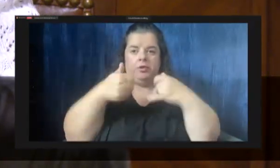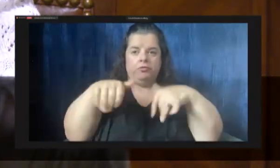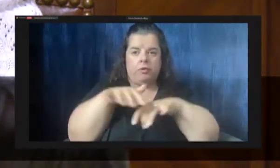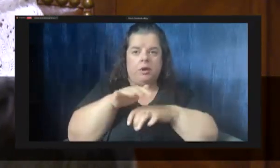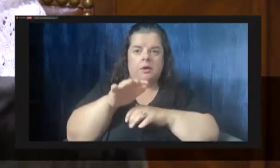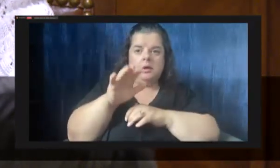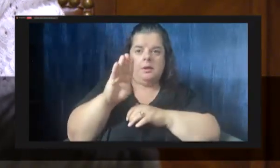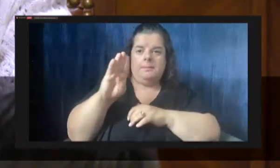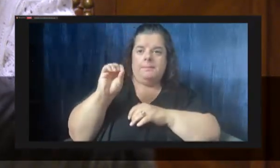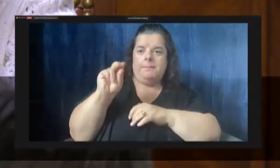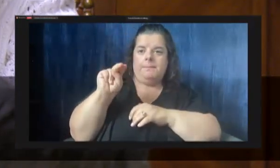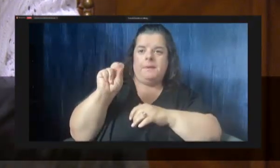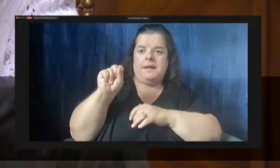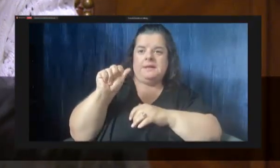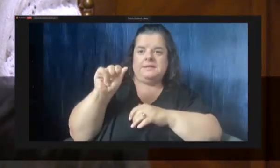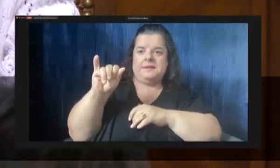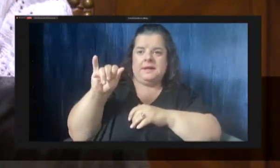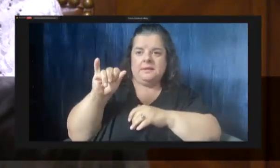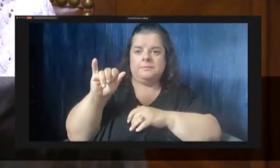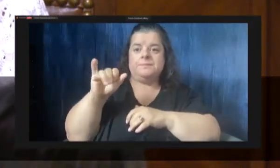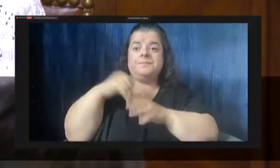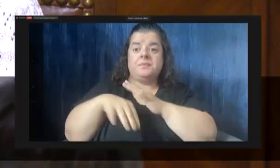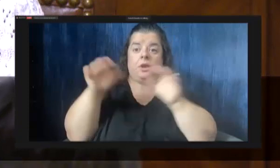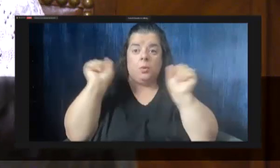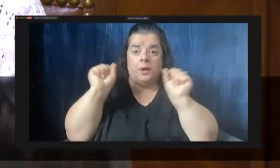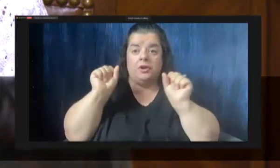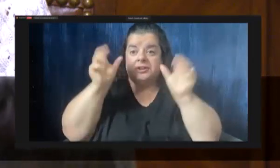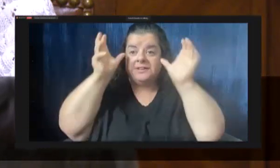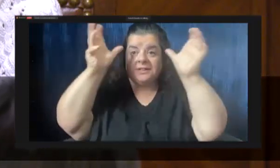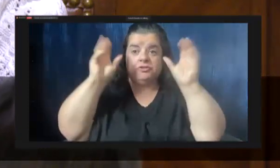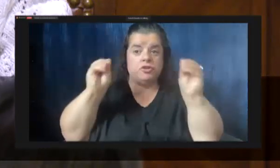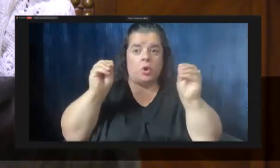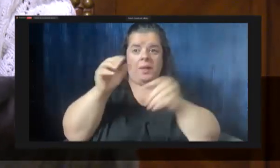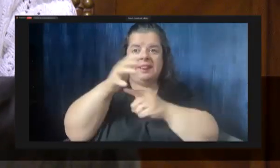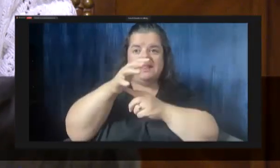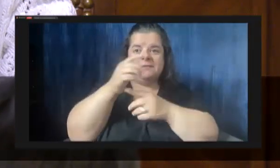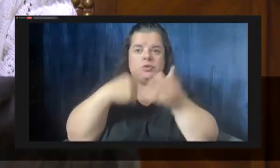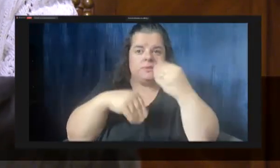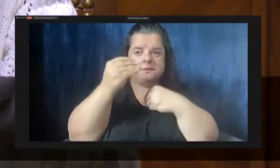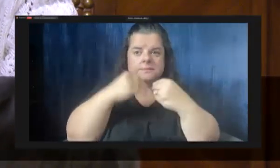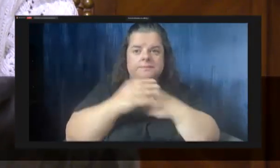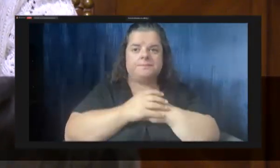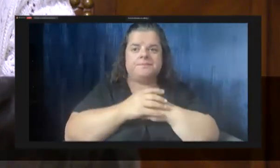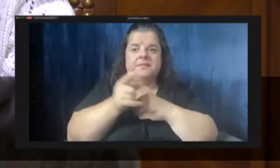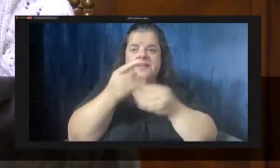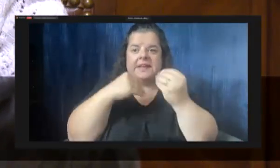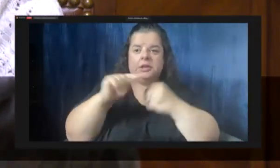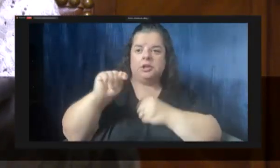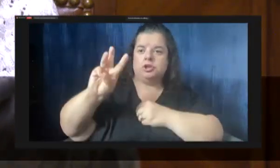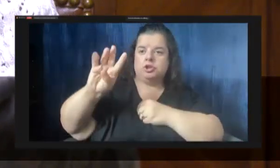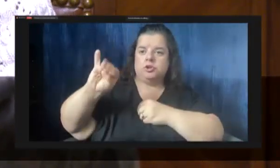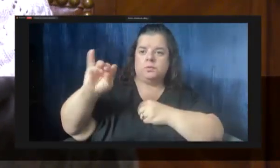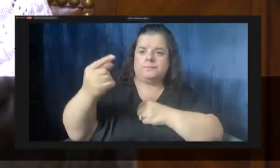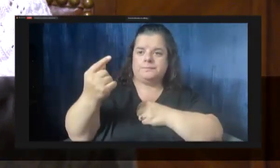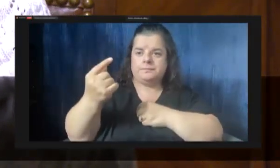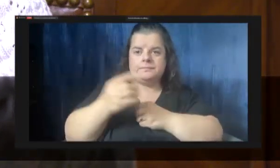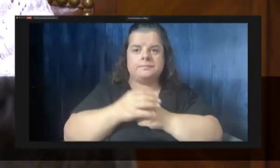bonsai, because in the winter, deer don't have leaves to eat. They eat the twigs. So all the,